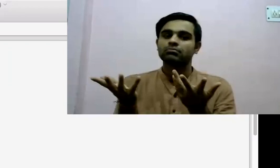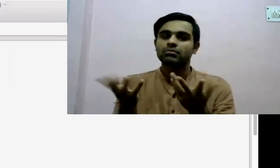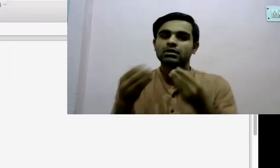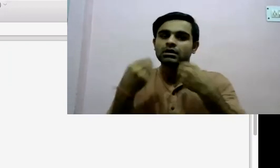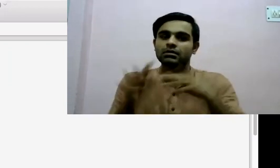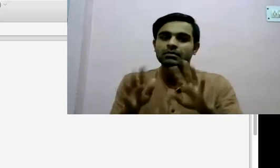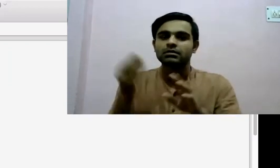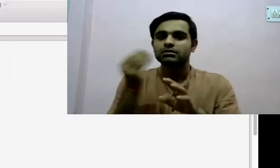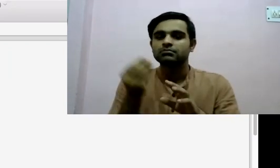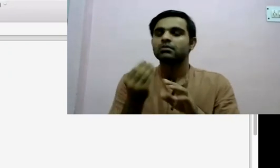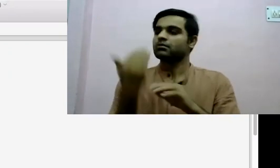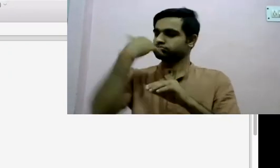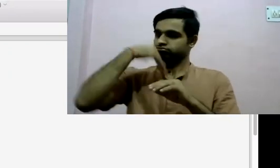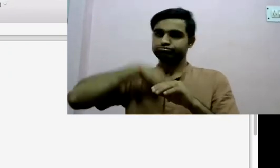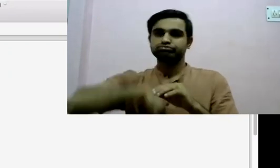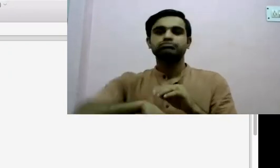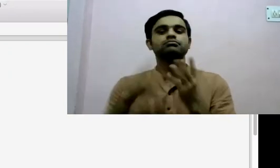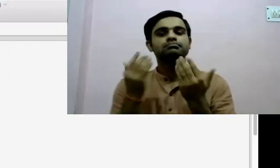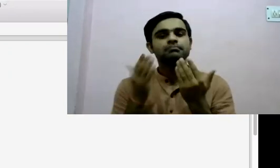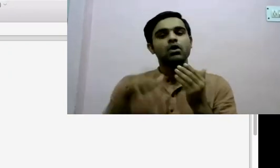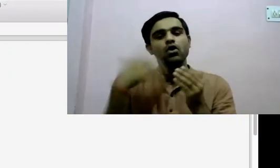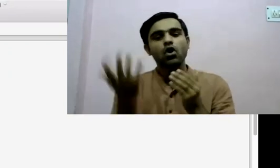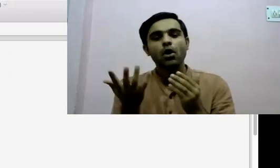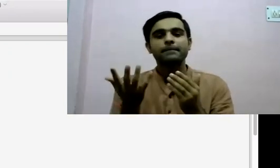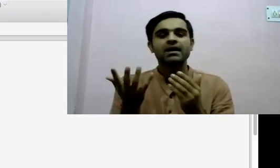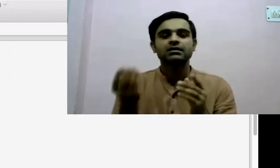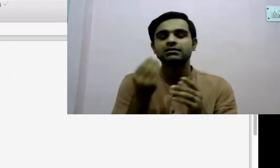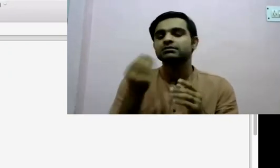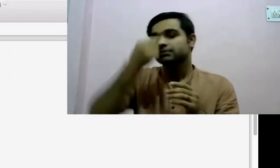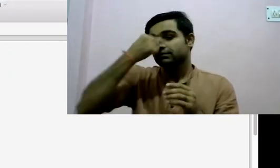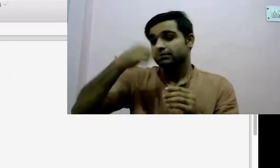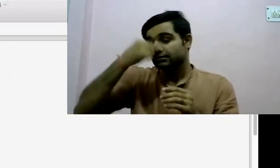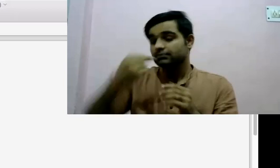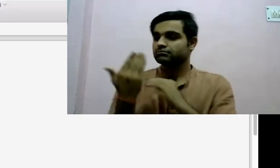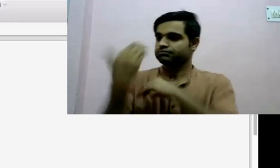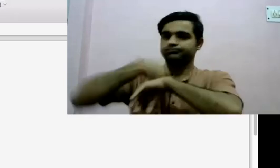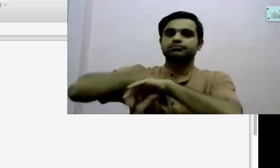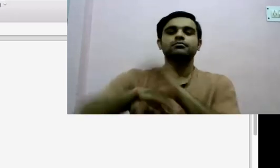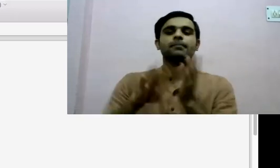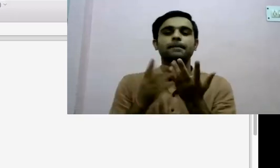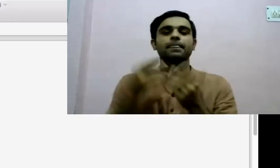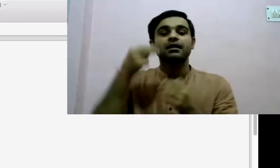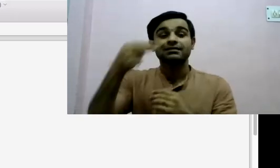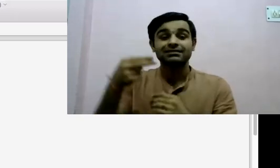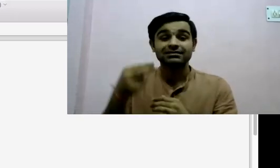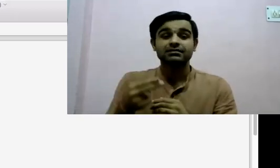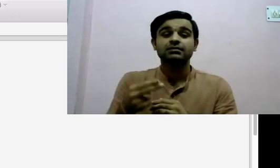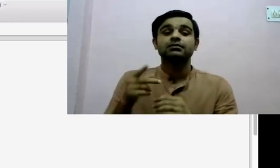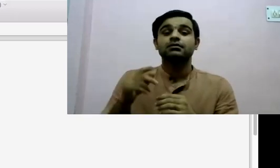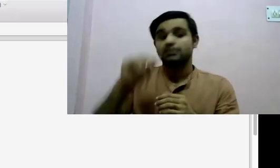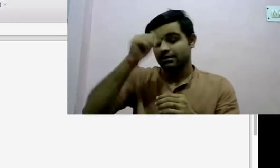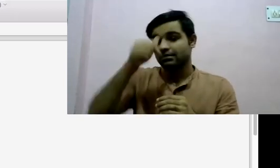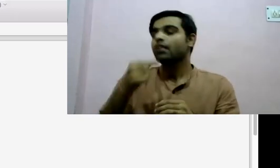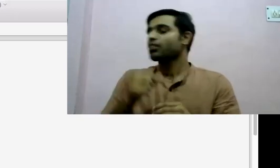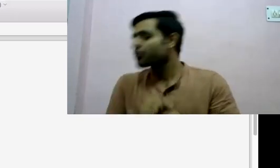from the mouth or discharge from the nose. What is called thuk in Hindi, from